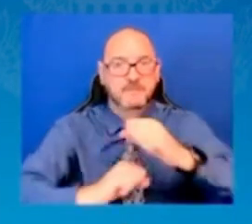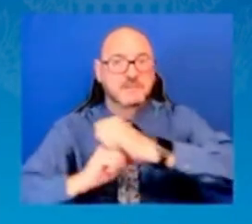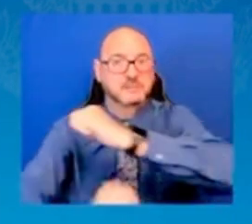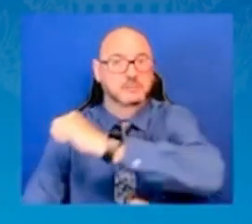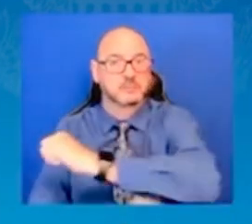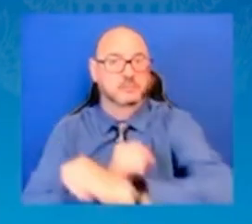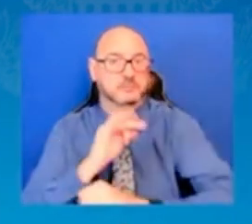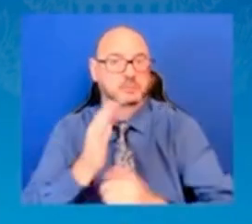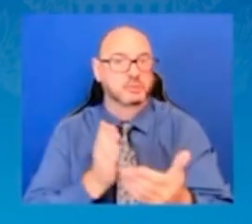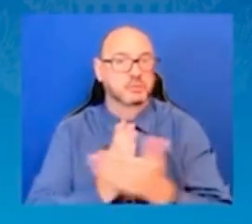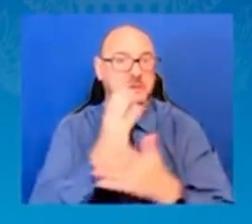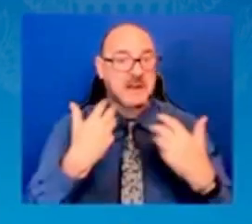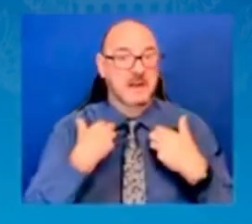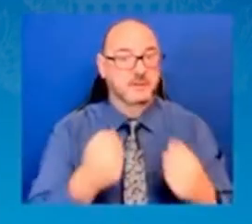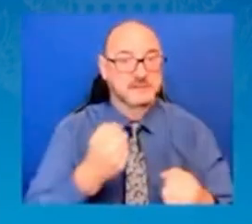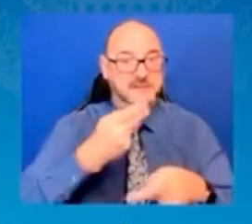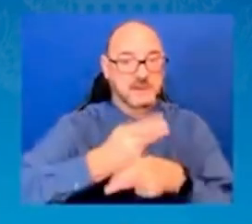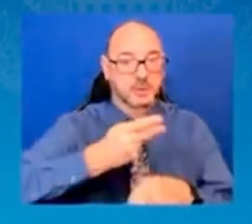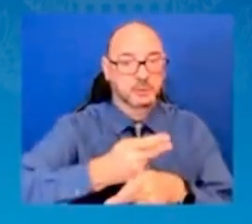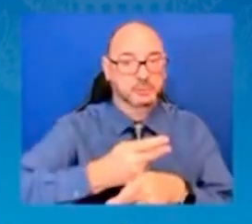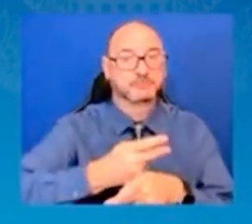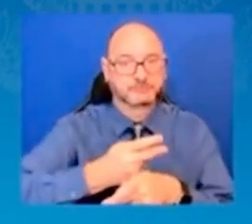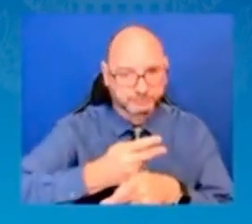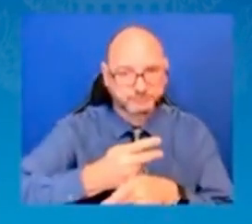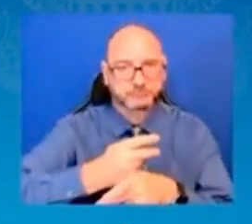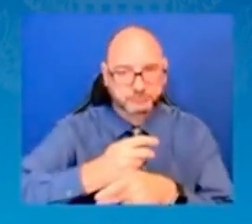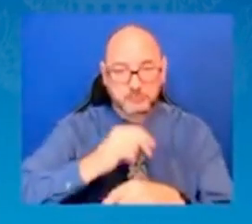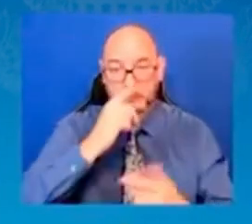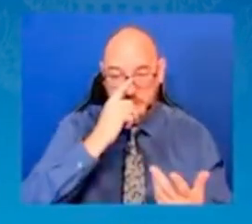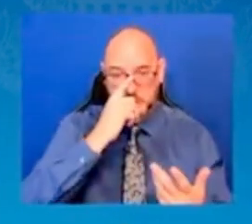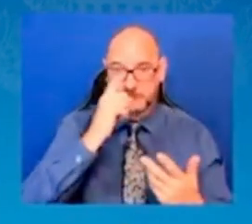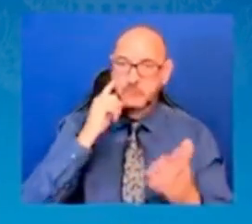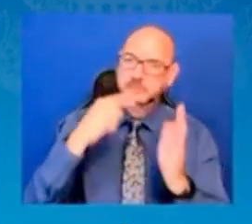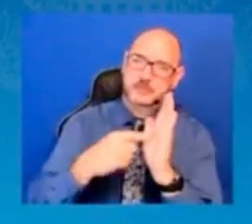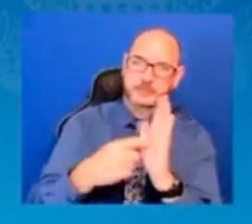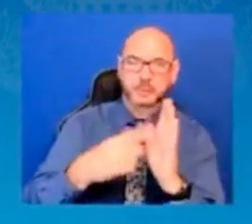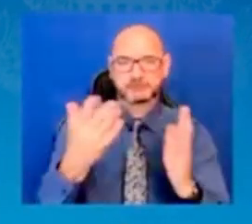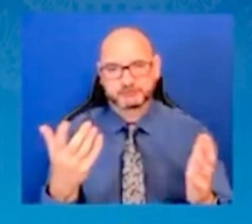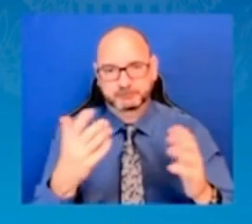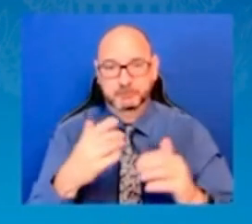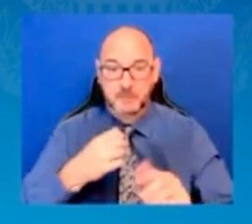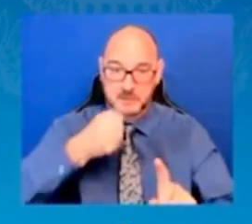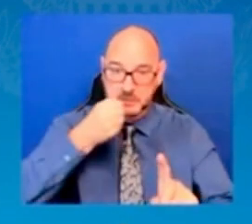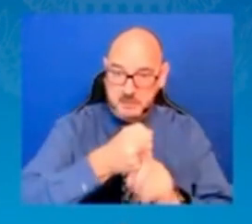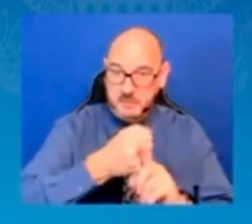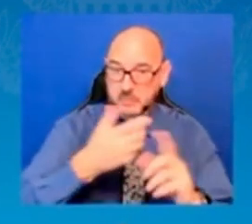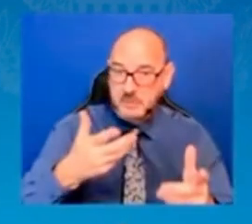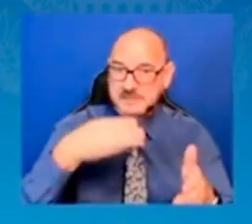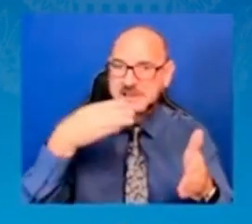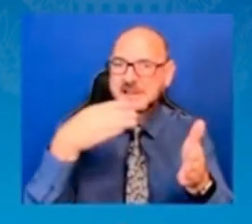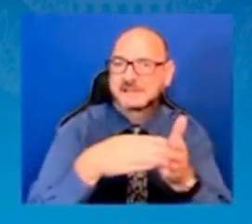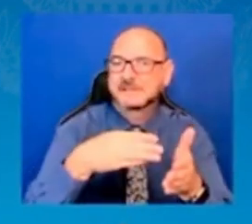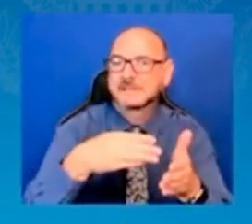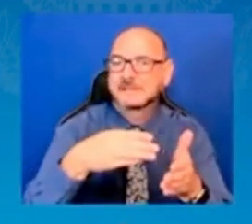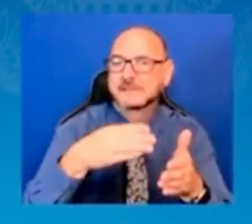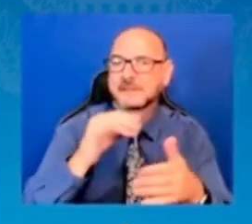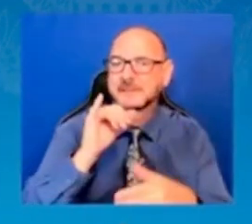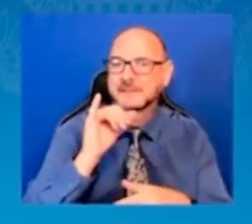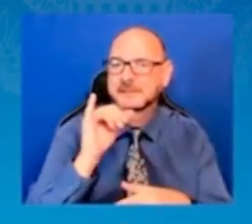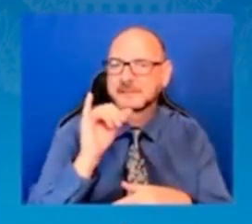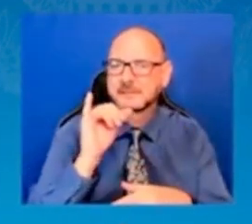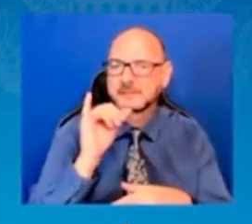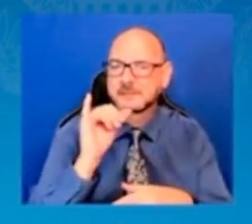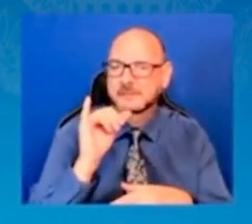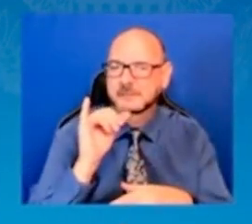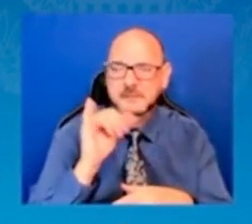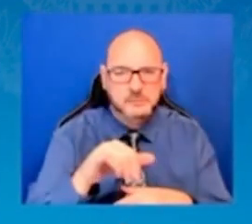in that there is an attack that has been placed against the ability of doctors to